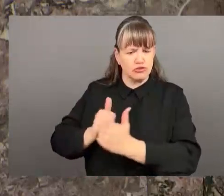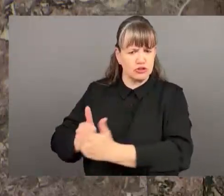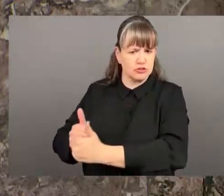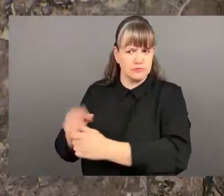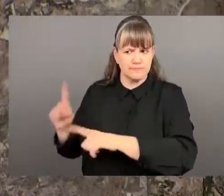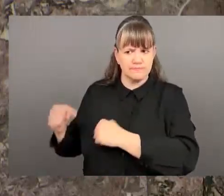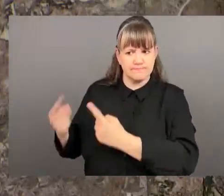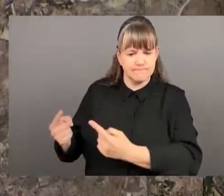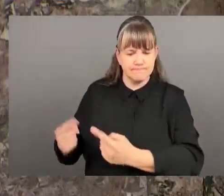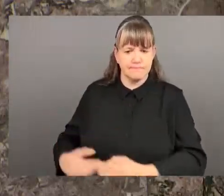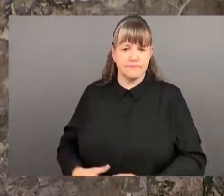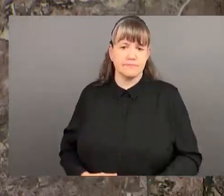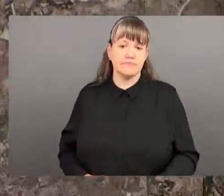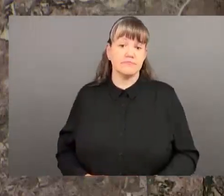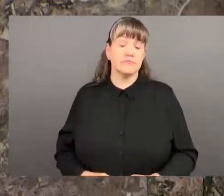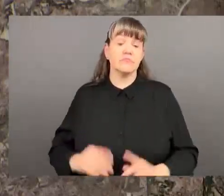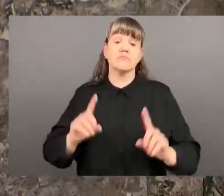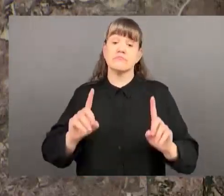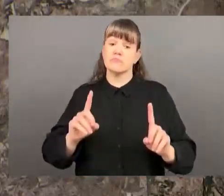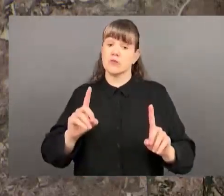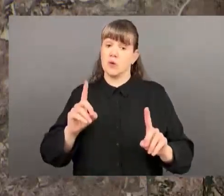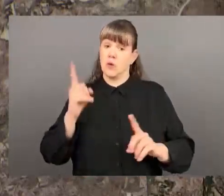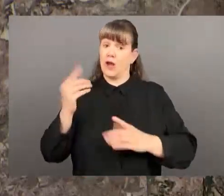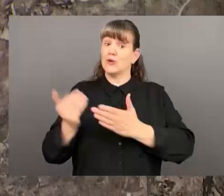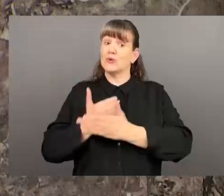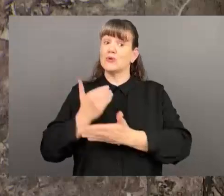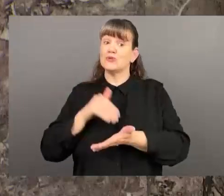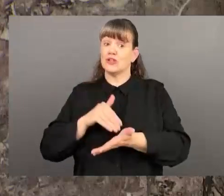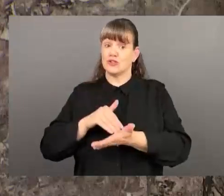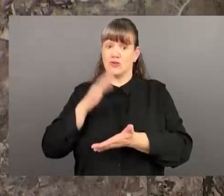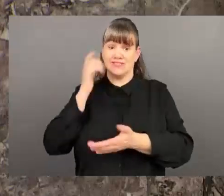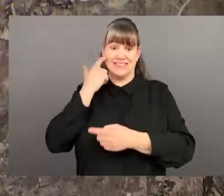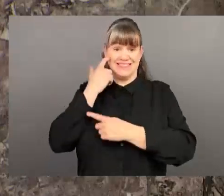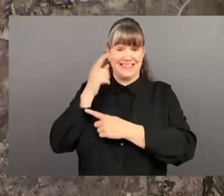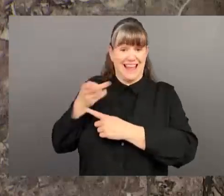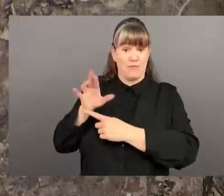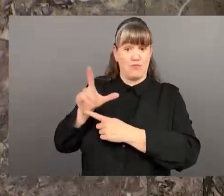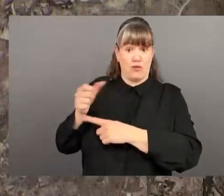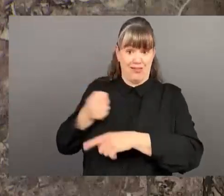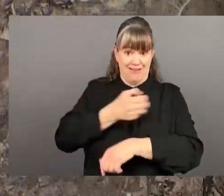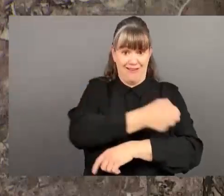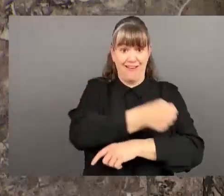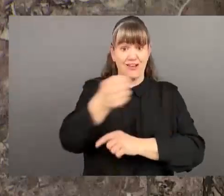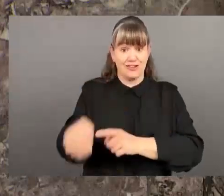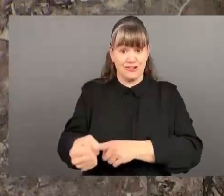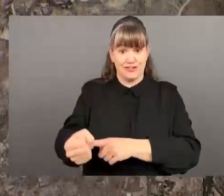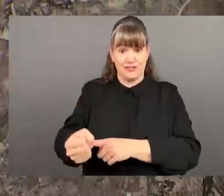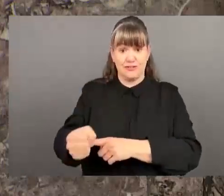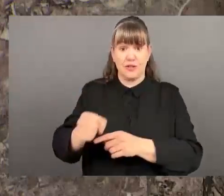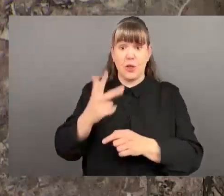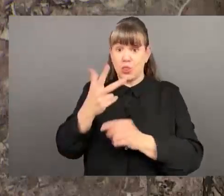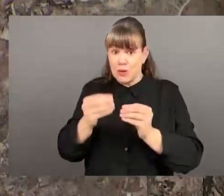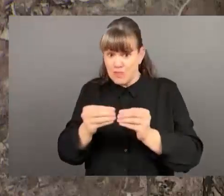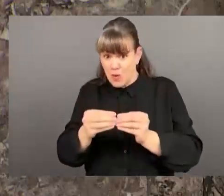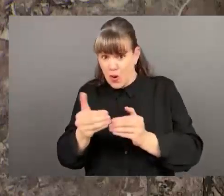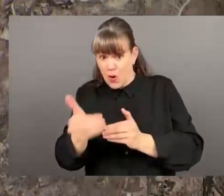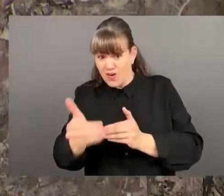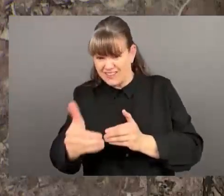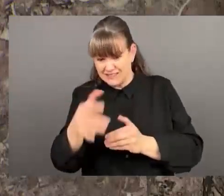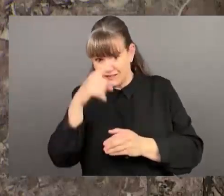new physician was hired in April and 3 more are coming this summer. Mr. Speaker,